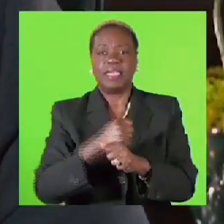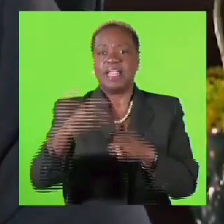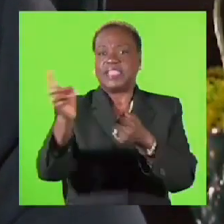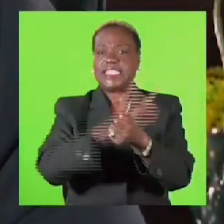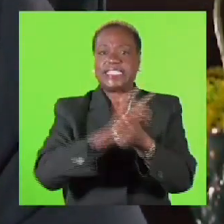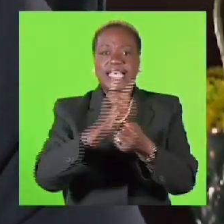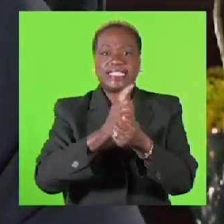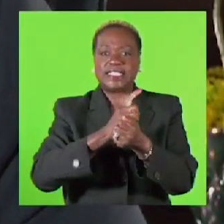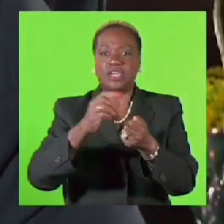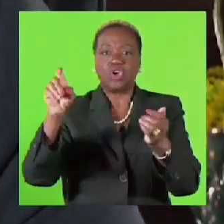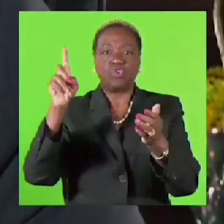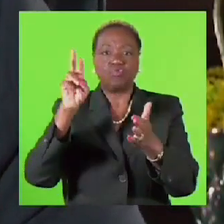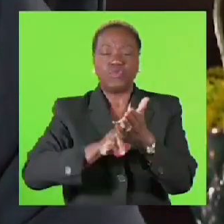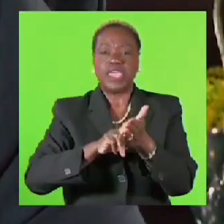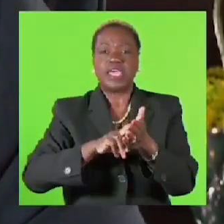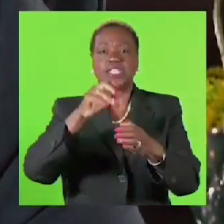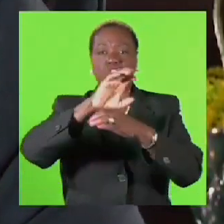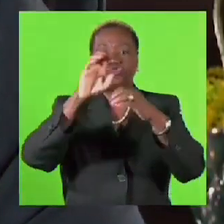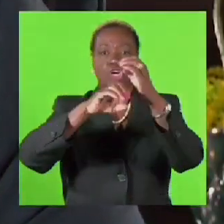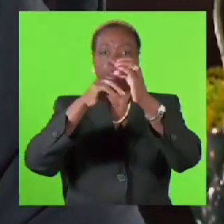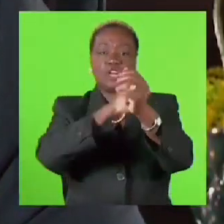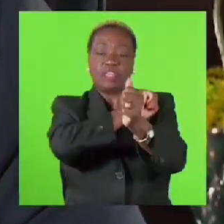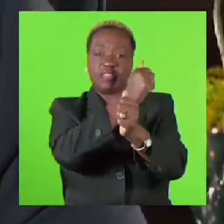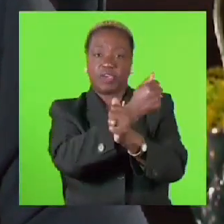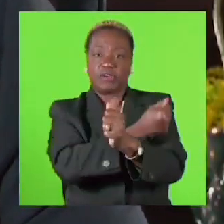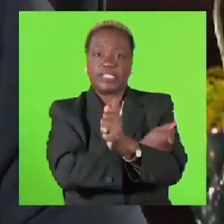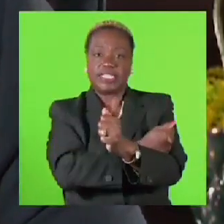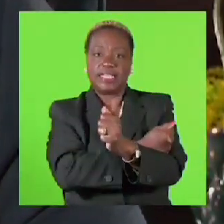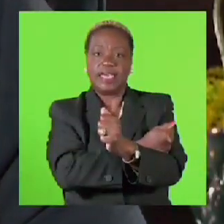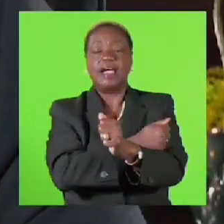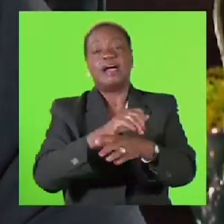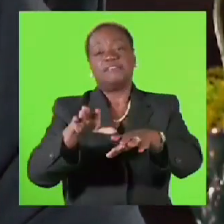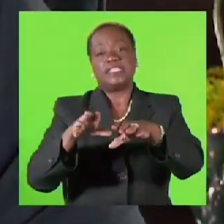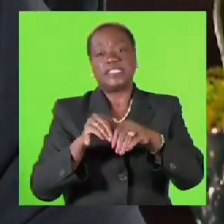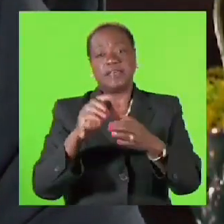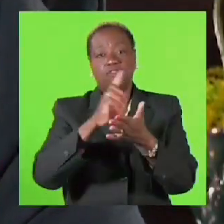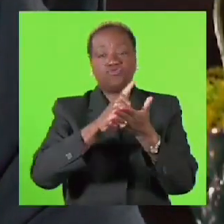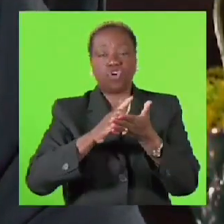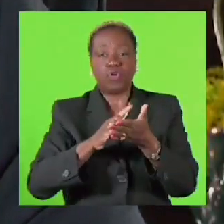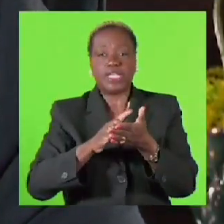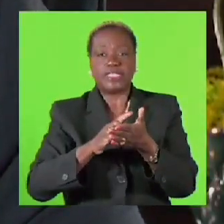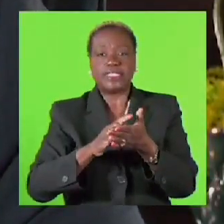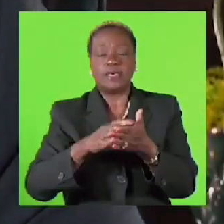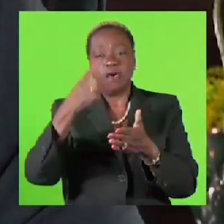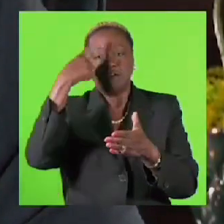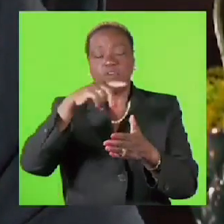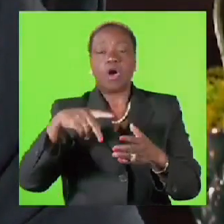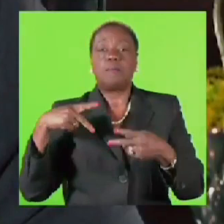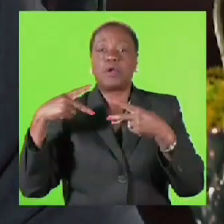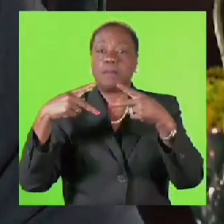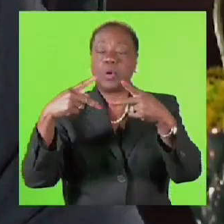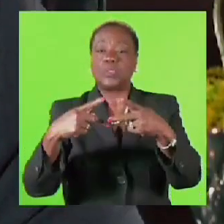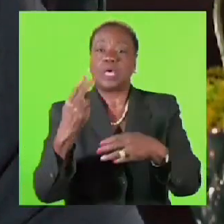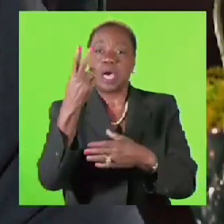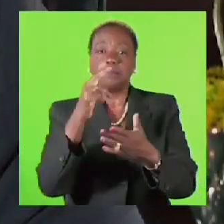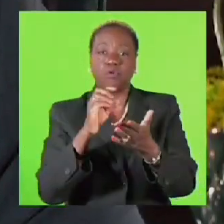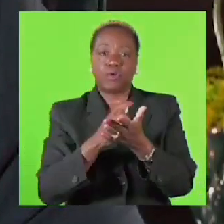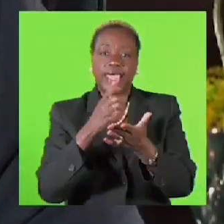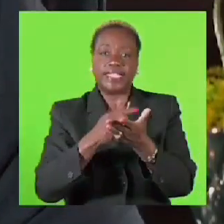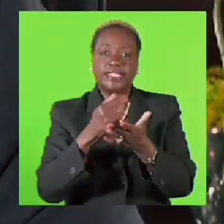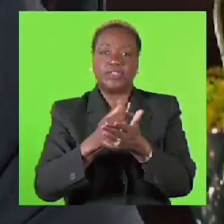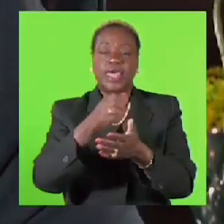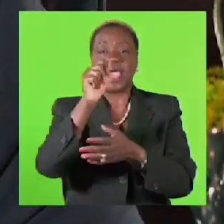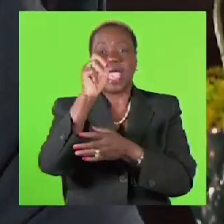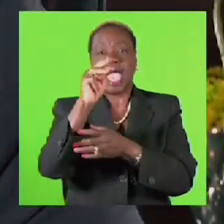The Disaster Reconstruction Authority has received drawings for proposed upgrades to